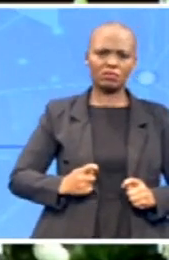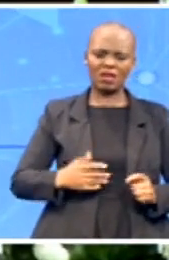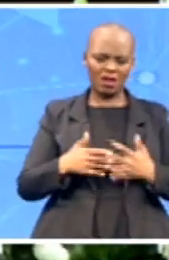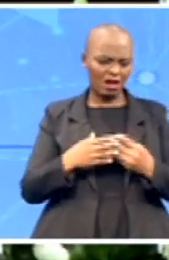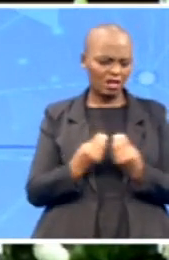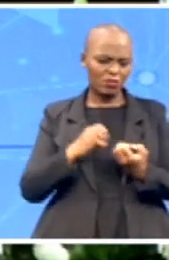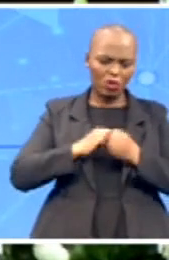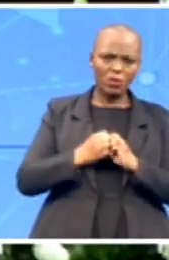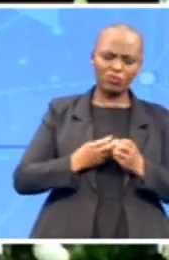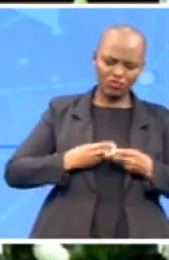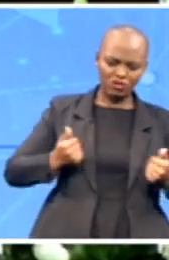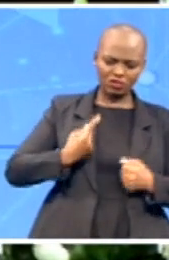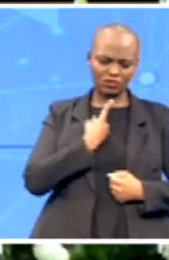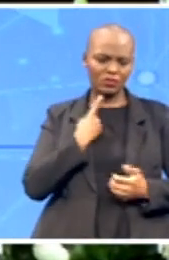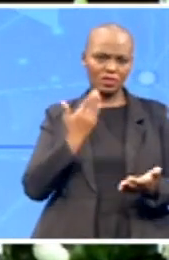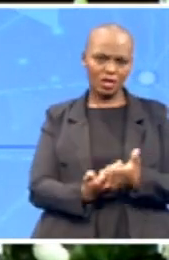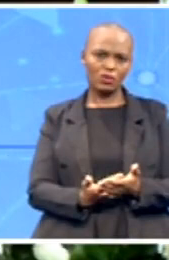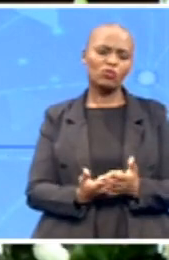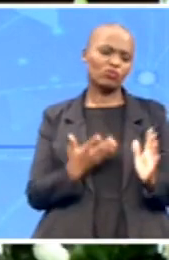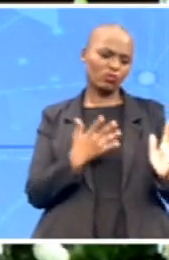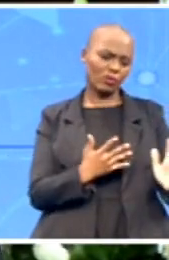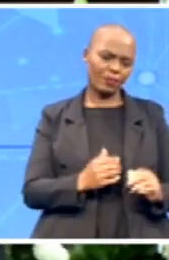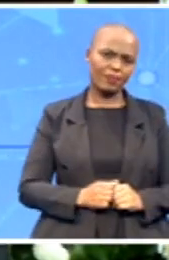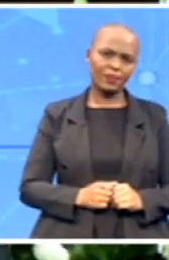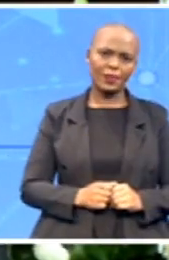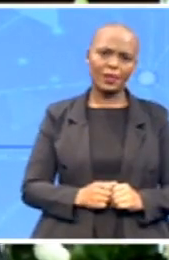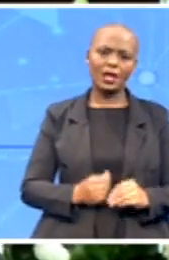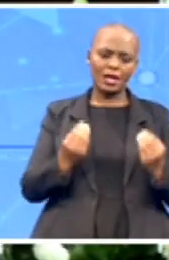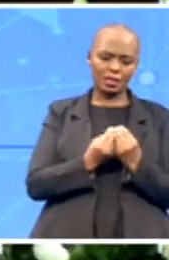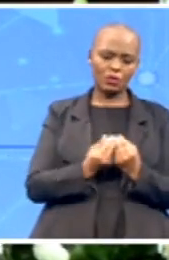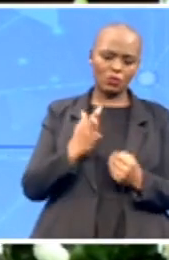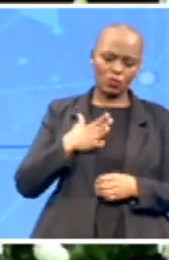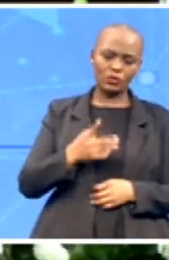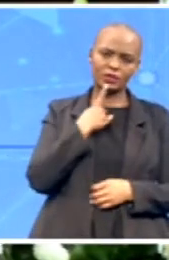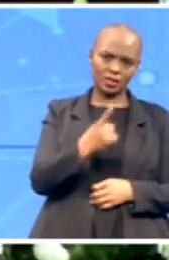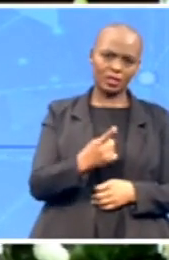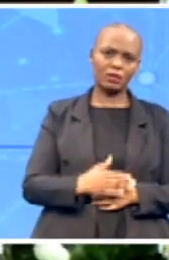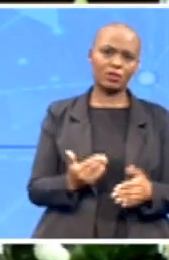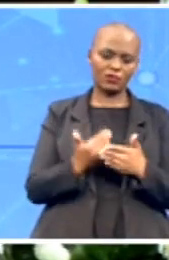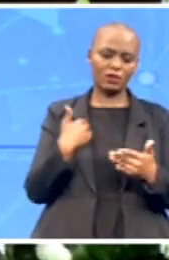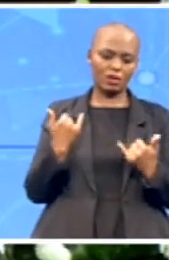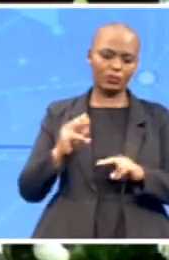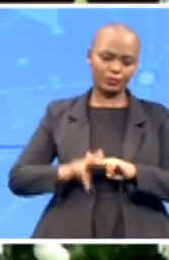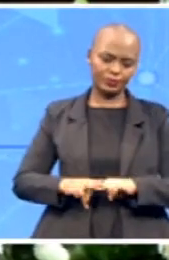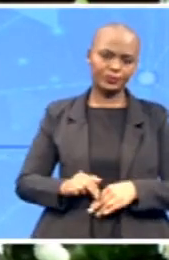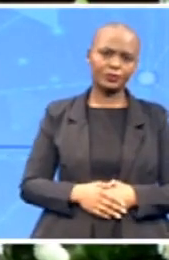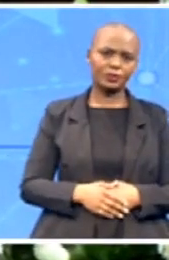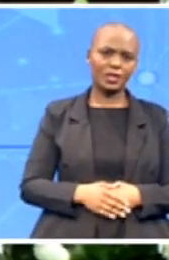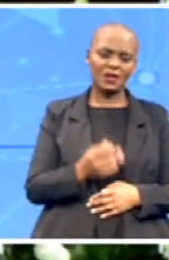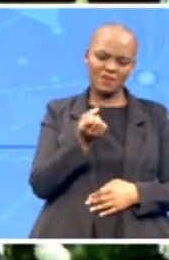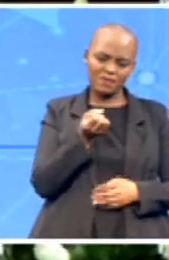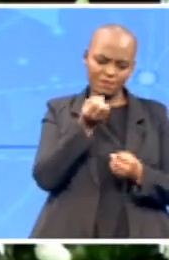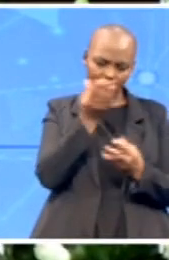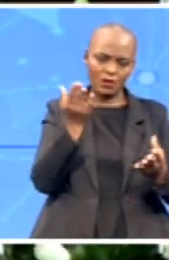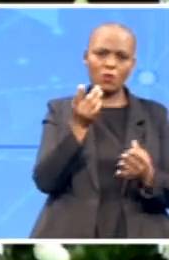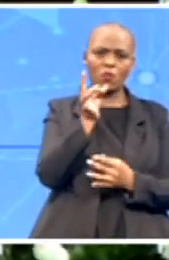There are two things that I want to mention before Kidula Fats. Let me mention one because of Ghana. Komphela